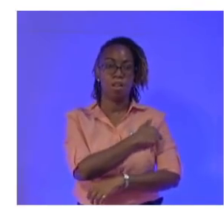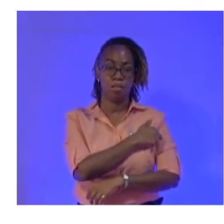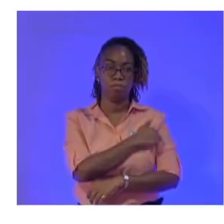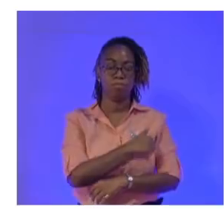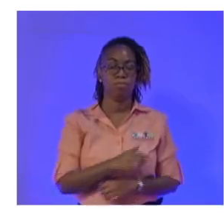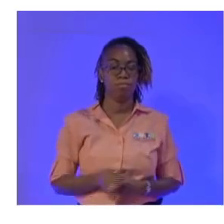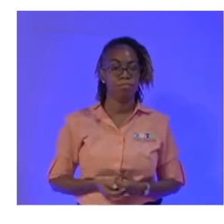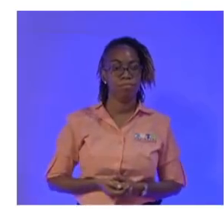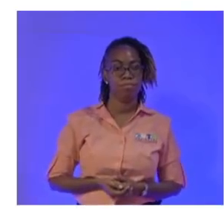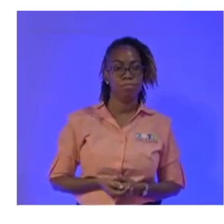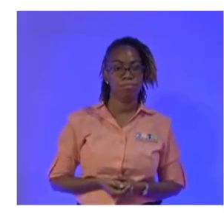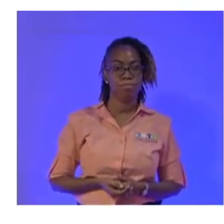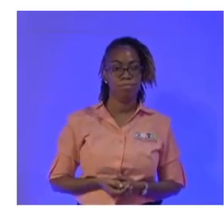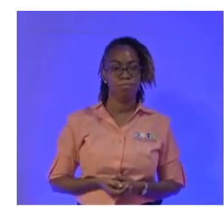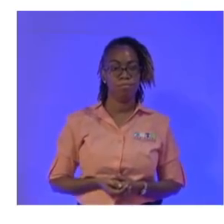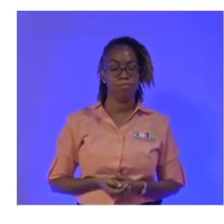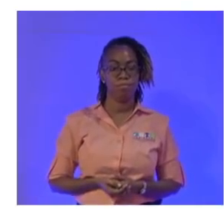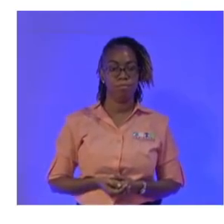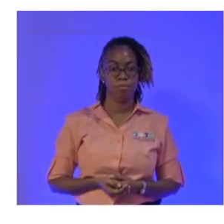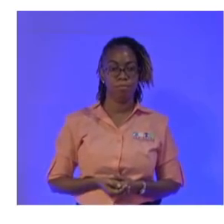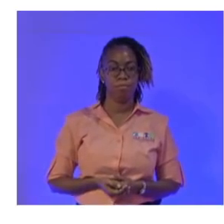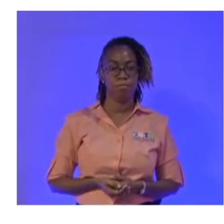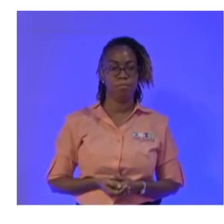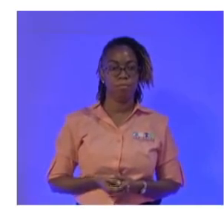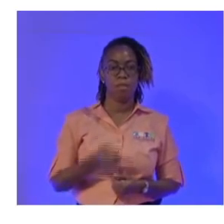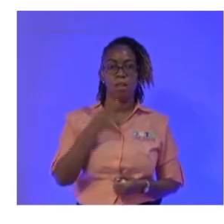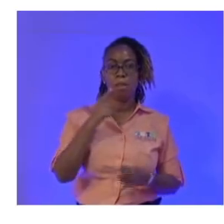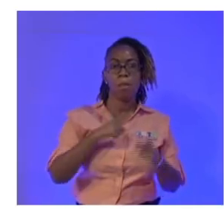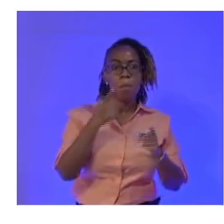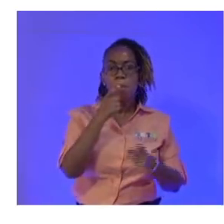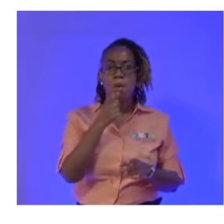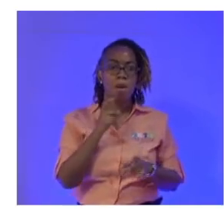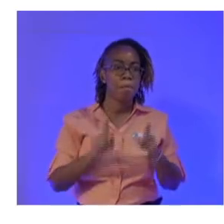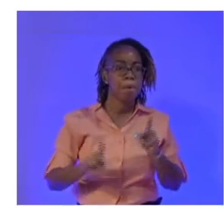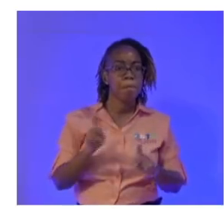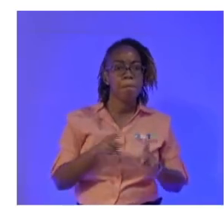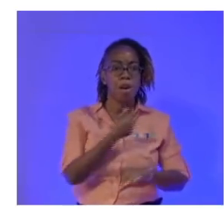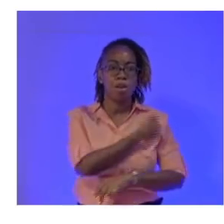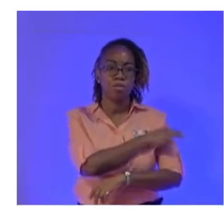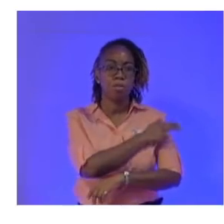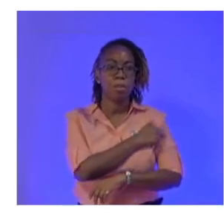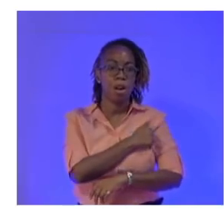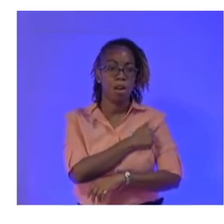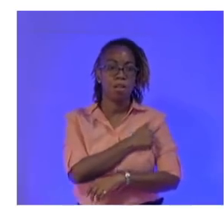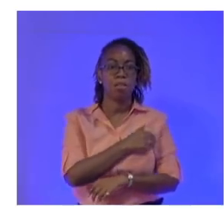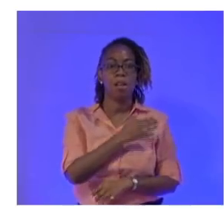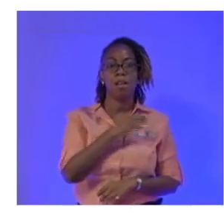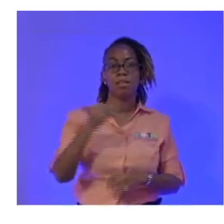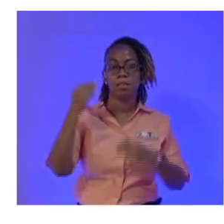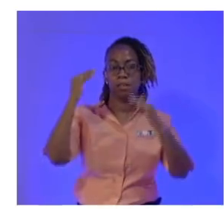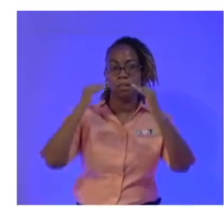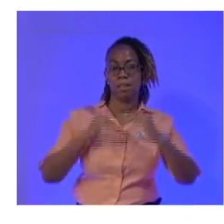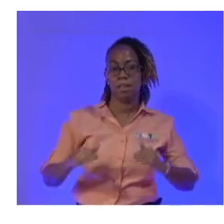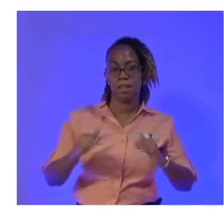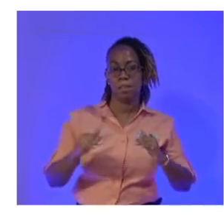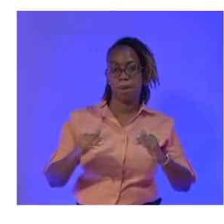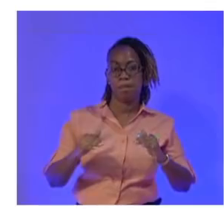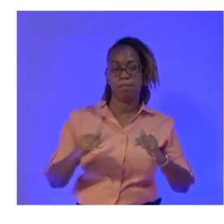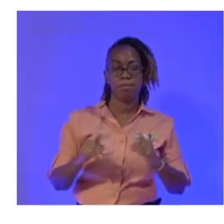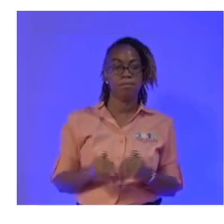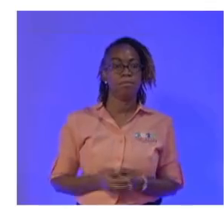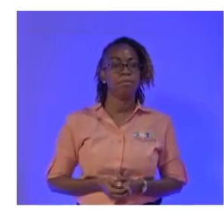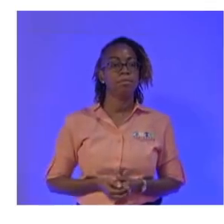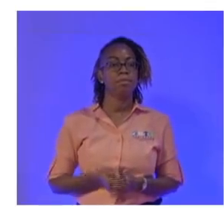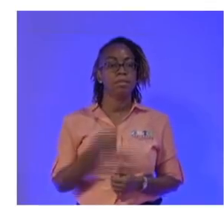system, and this number accounts for persons in the hospitals as well as the step-downs. I will give you a breakdown